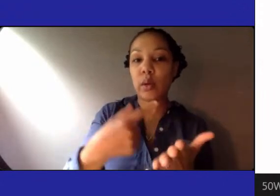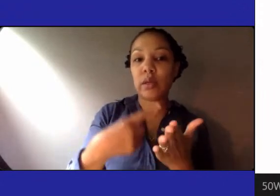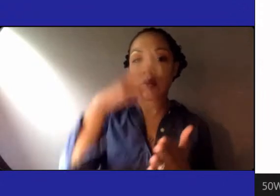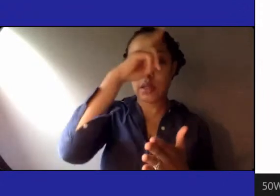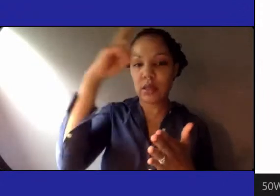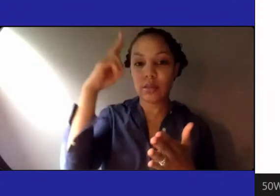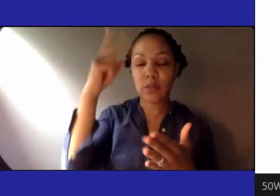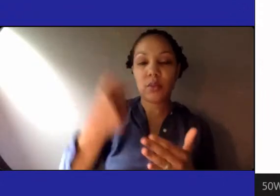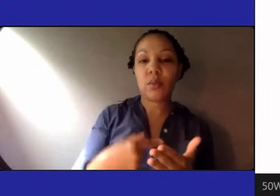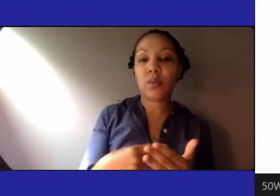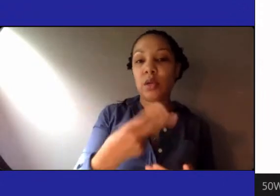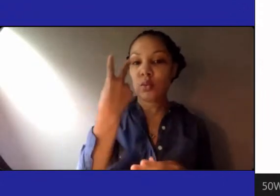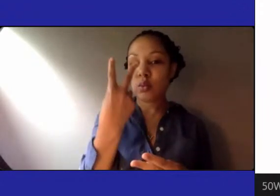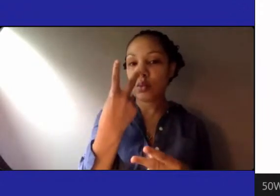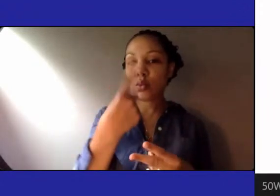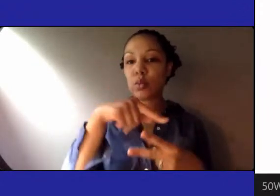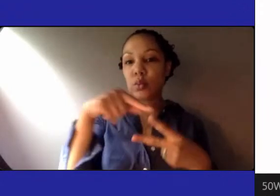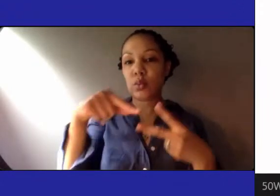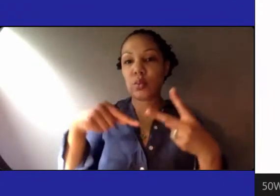care for stroke patients,